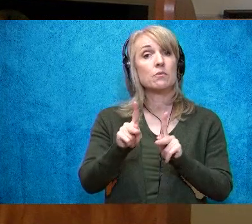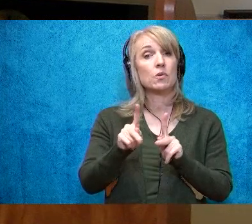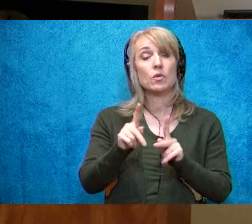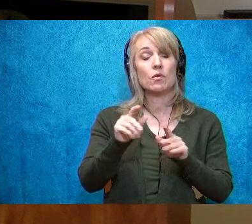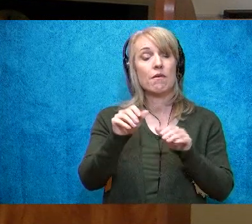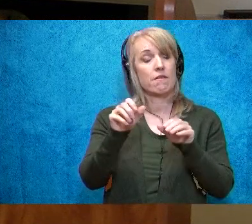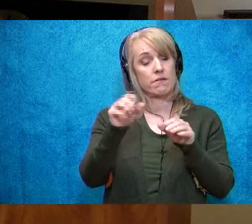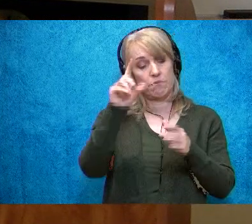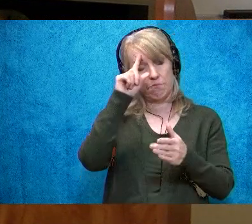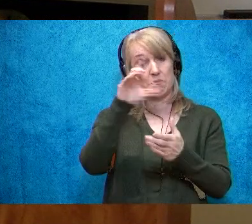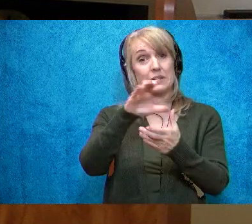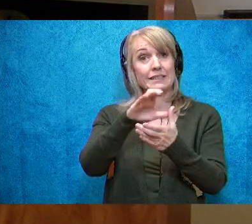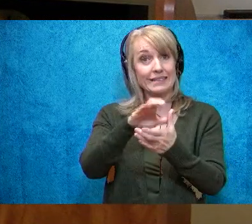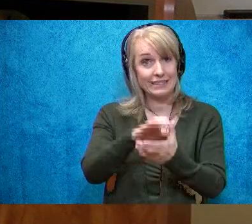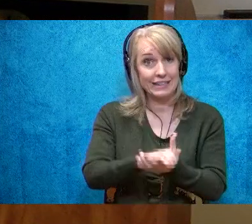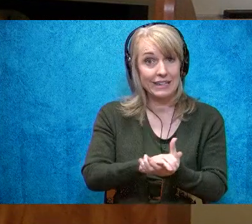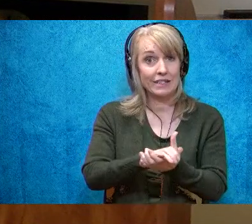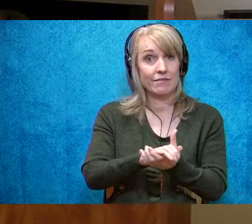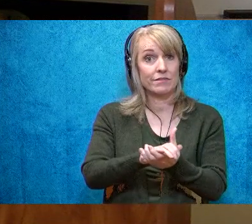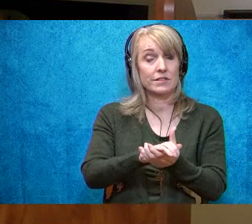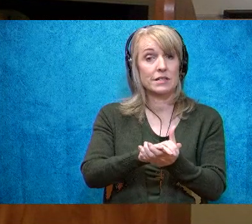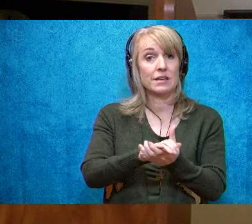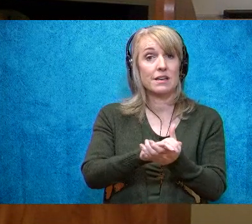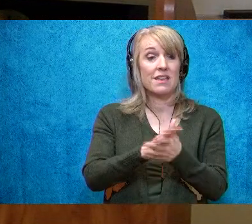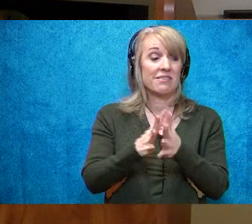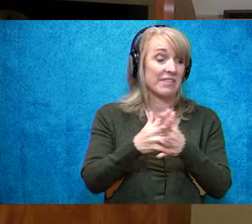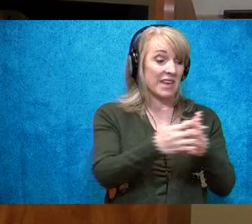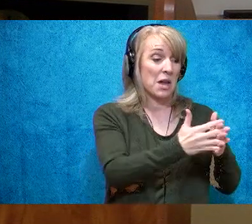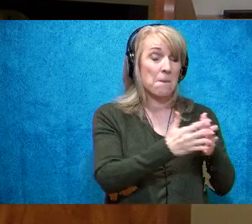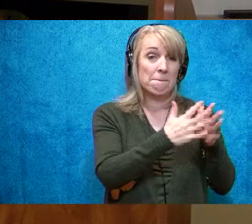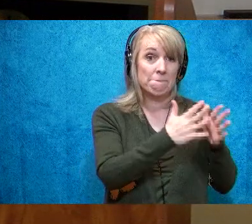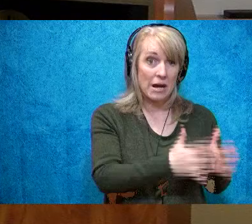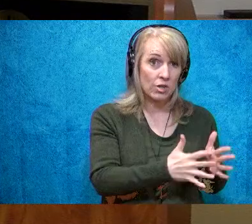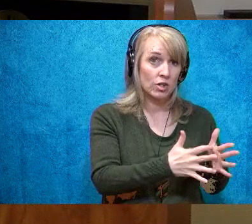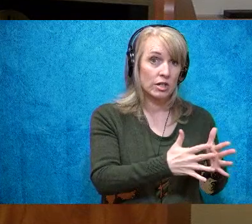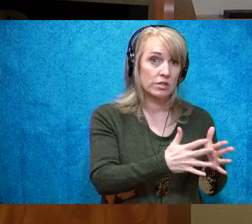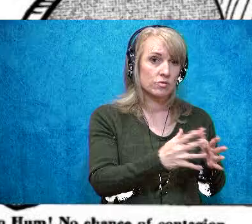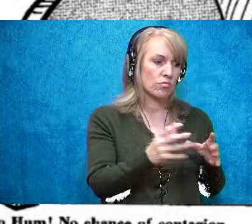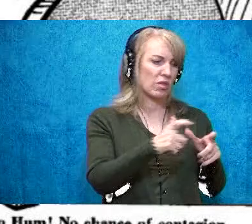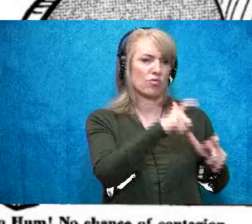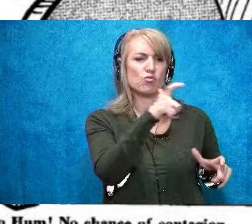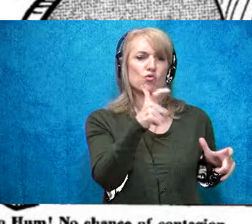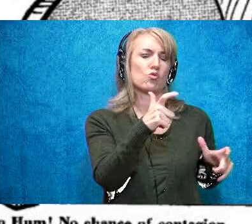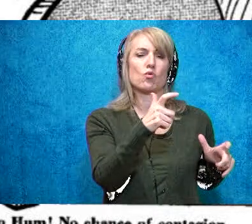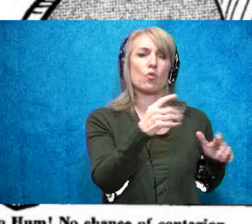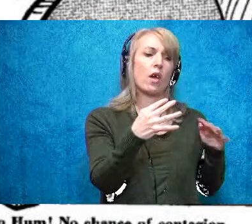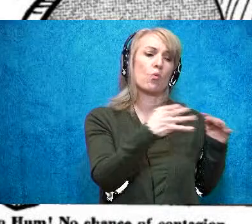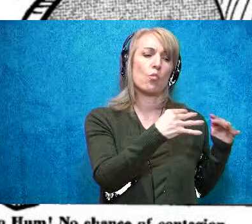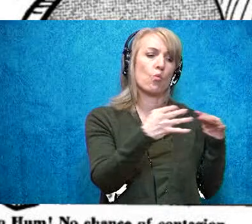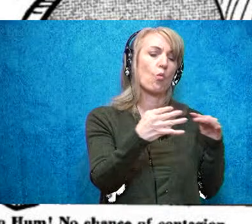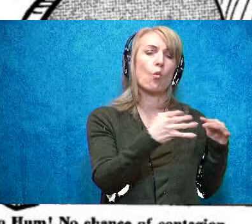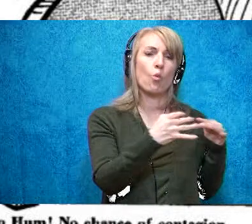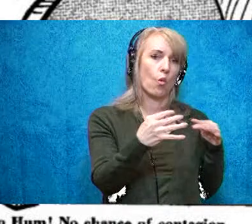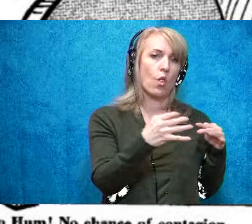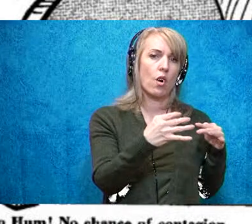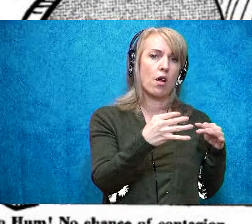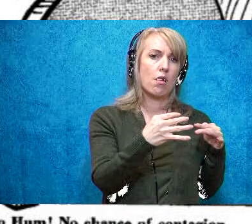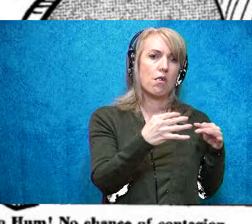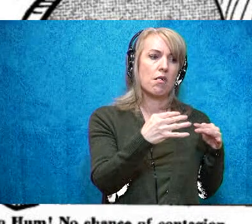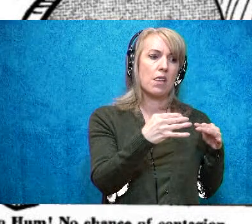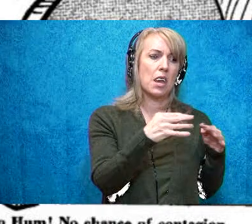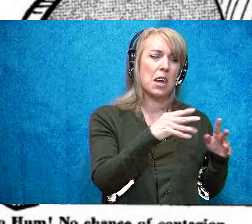more emphatically than the Americans that the Great War, which was World War I, was an absolute tragedy,